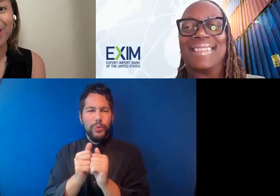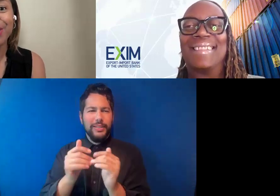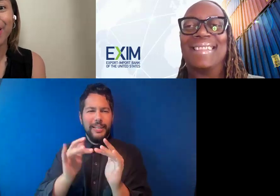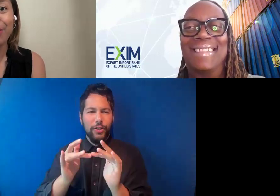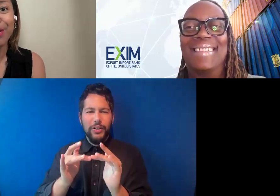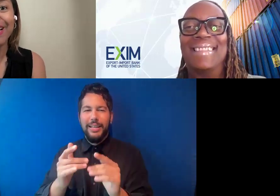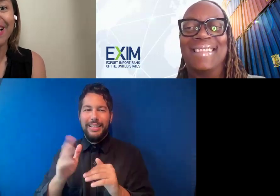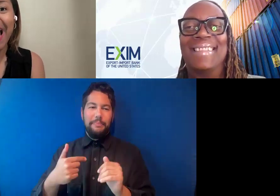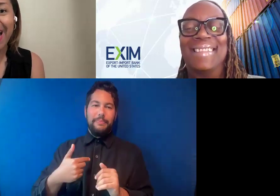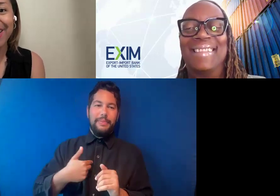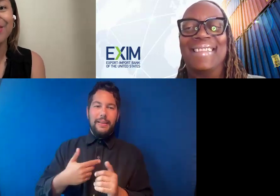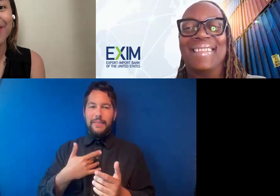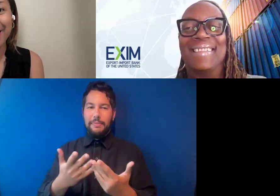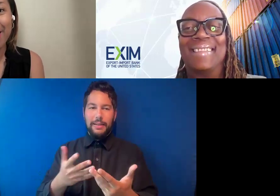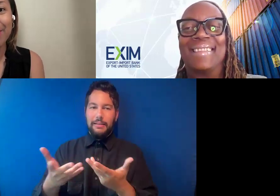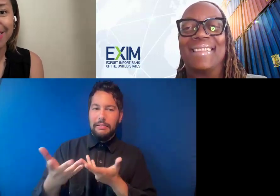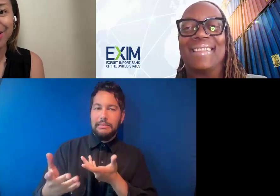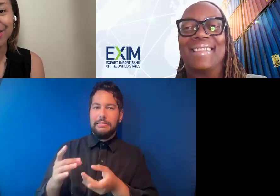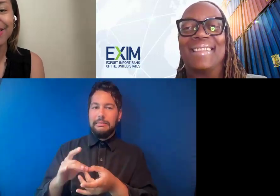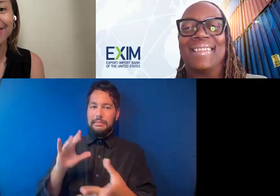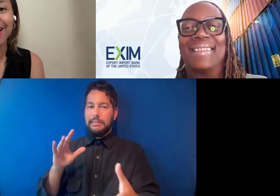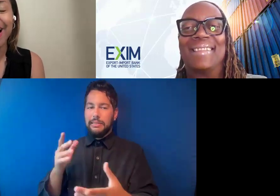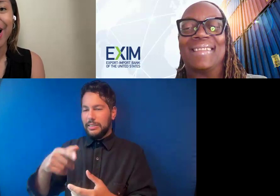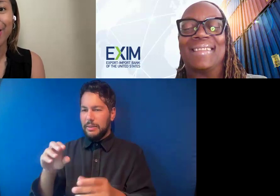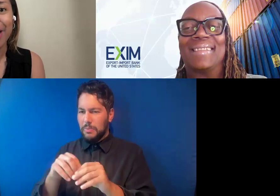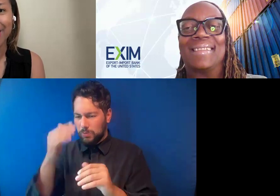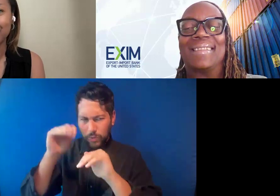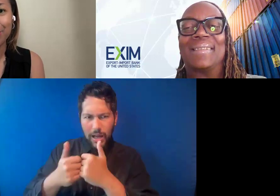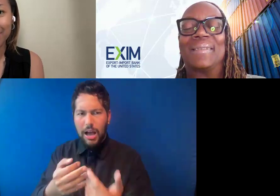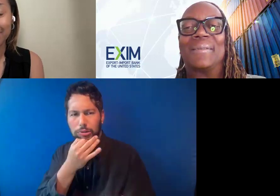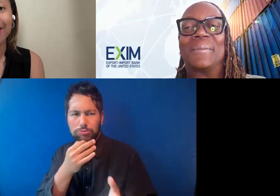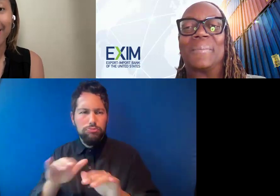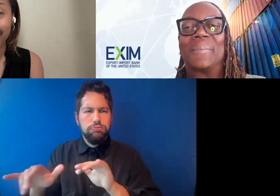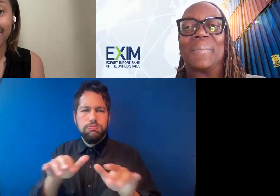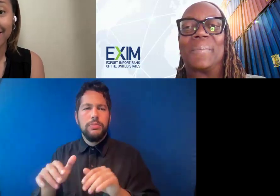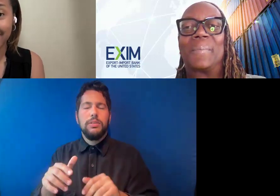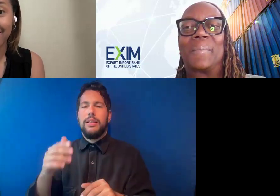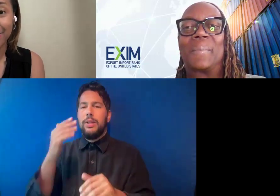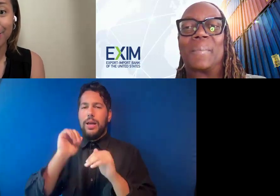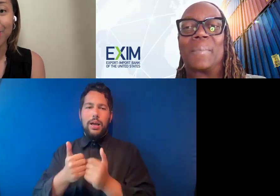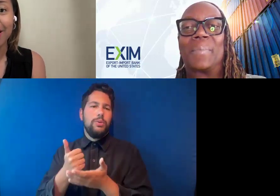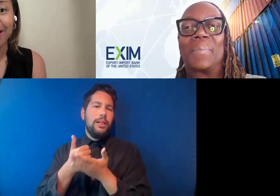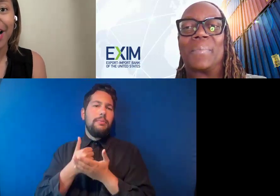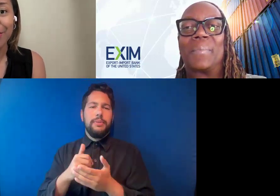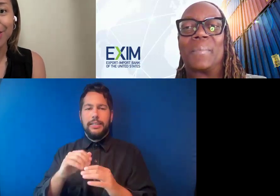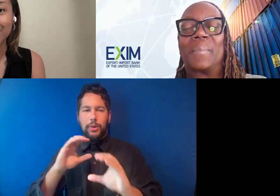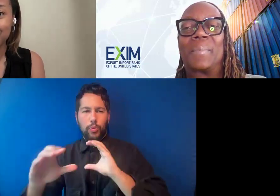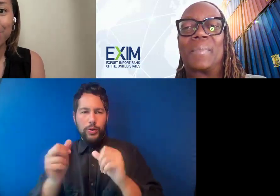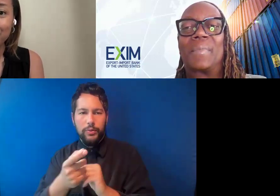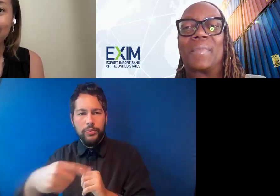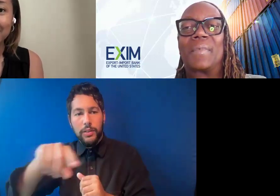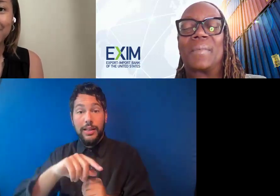And so they're able to help me in how to convey my messages. Actually, before this meeting, I had